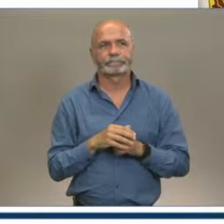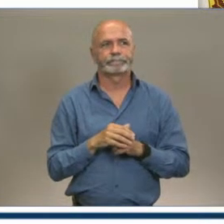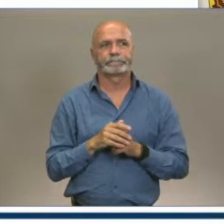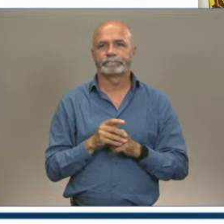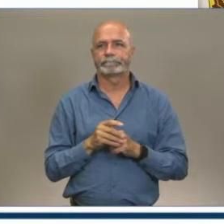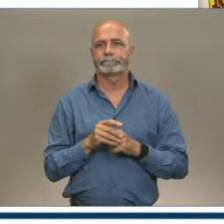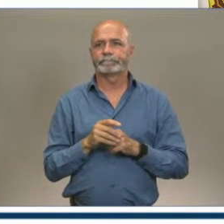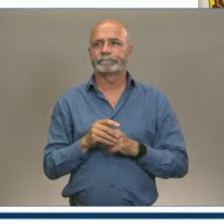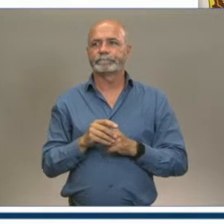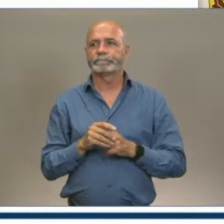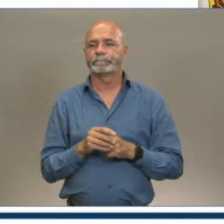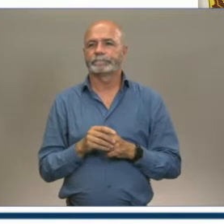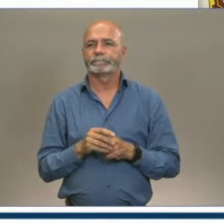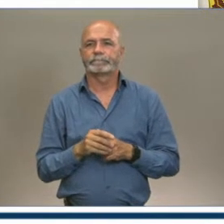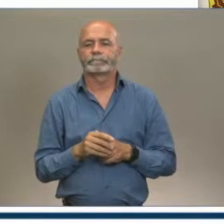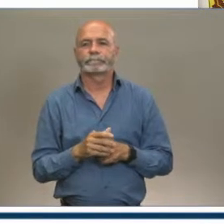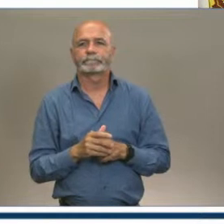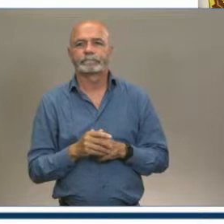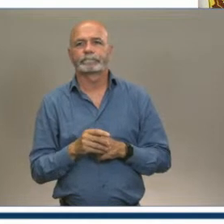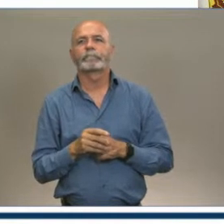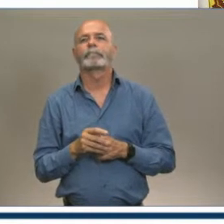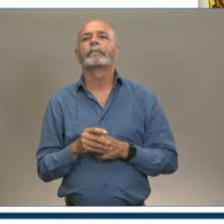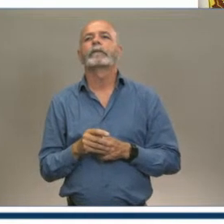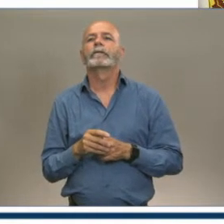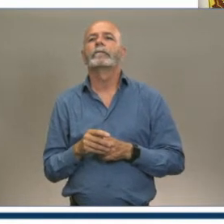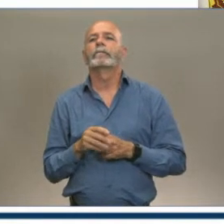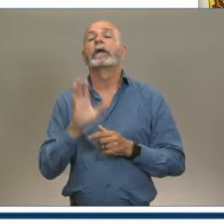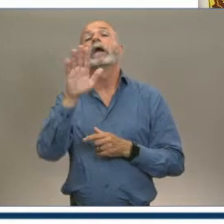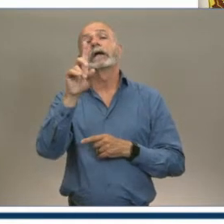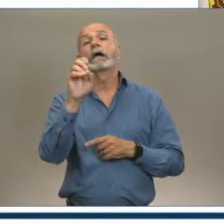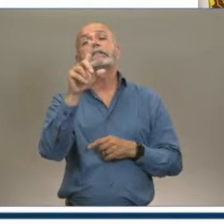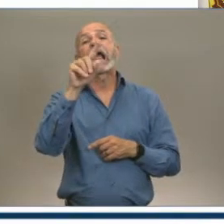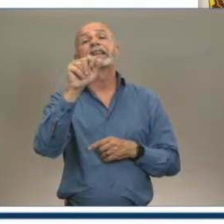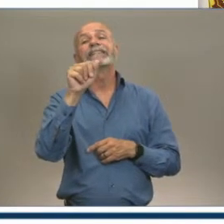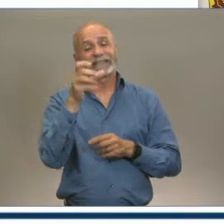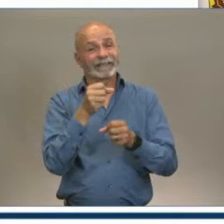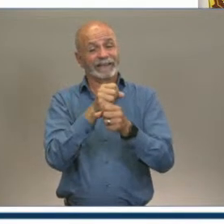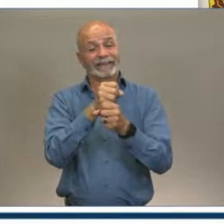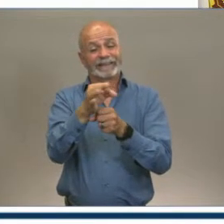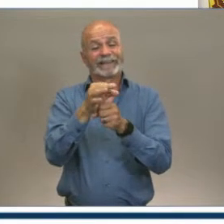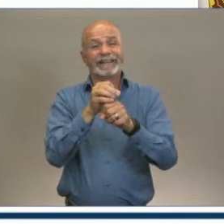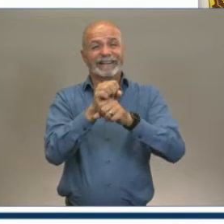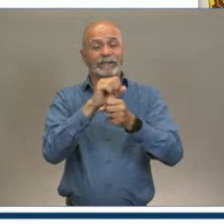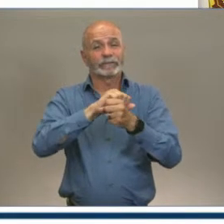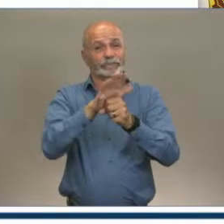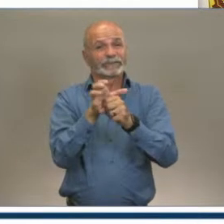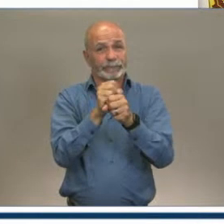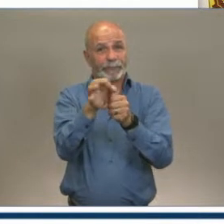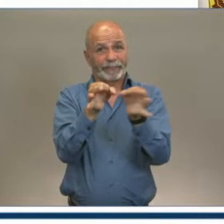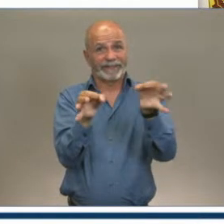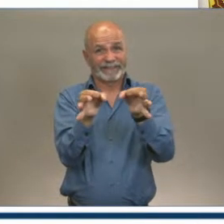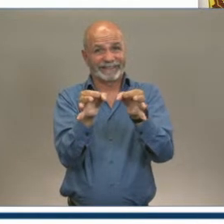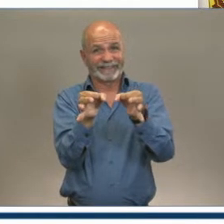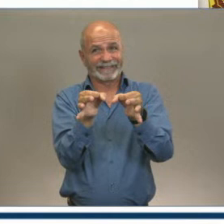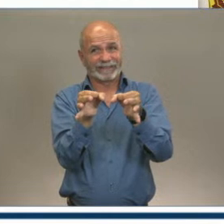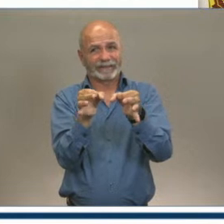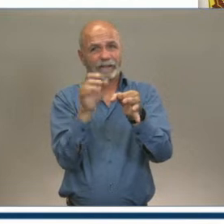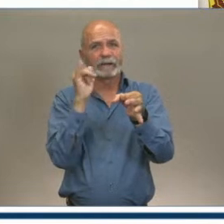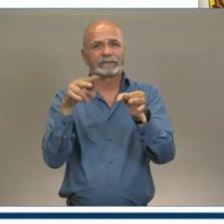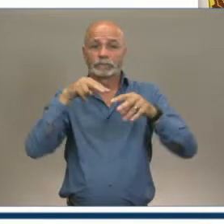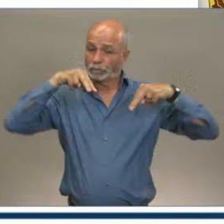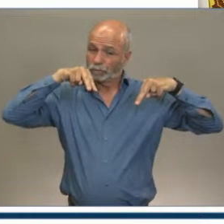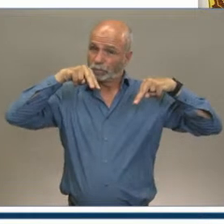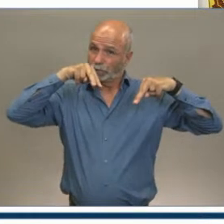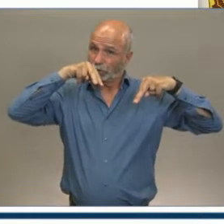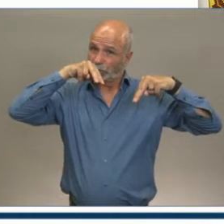Thank you very much. We've heard the Delta variant mentioned a few times, and it's something we have to keep our eyes open